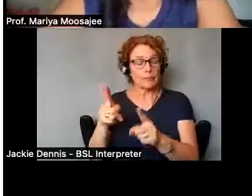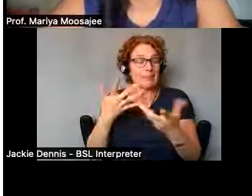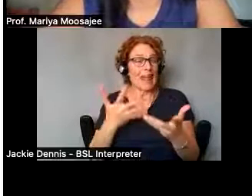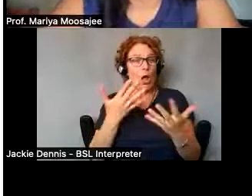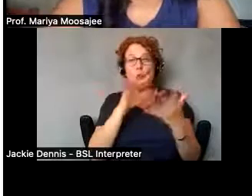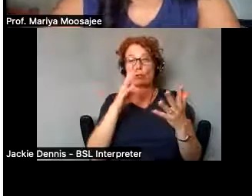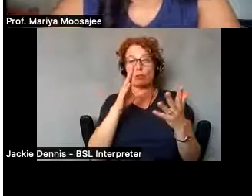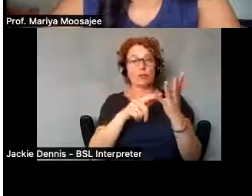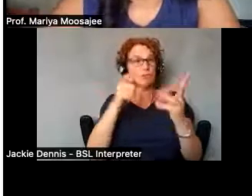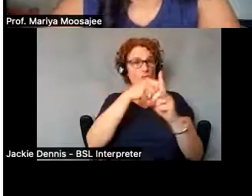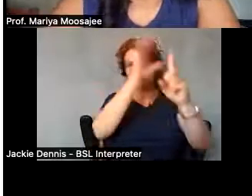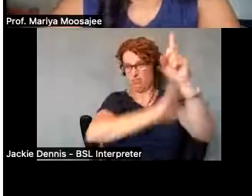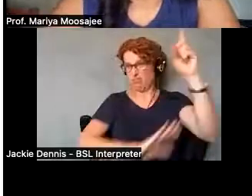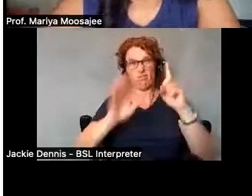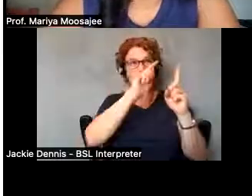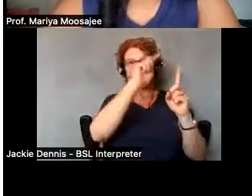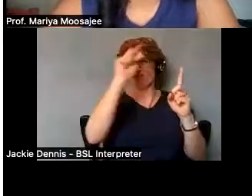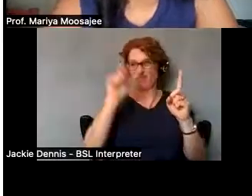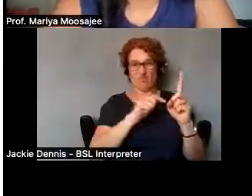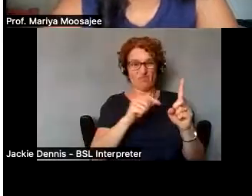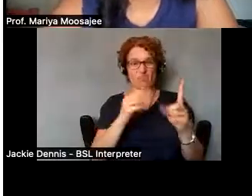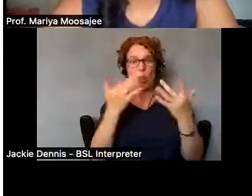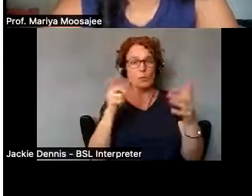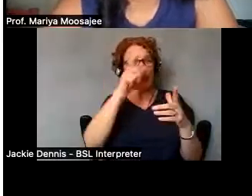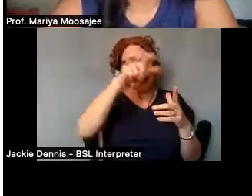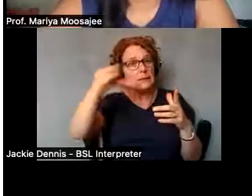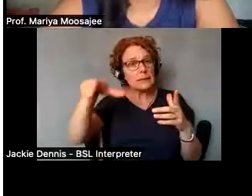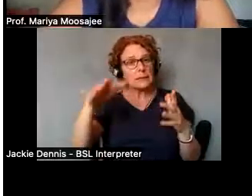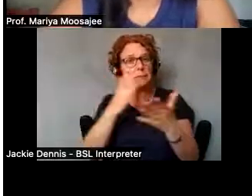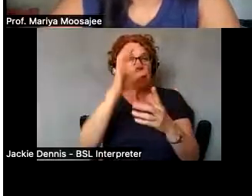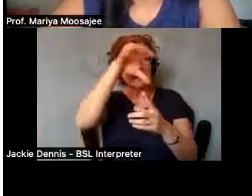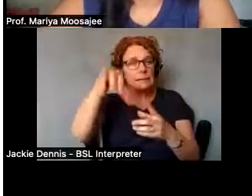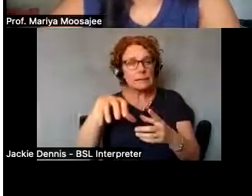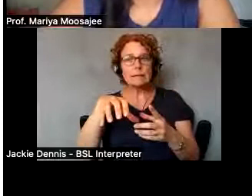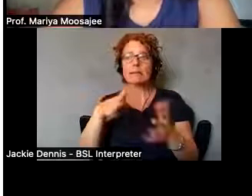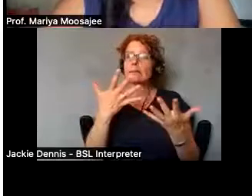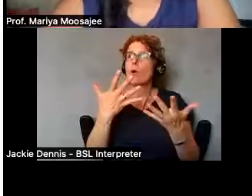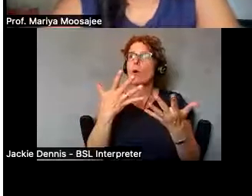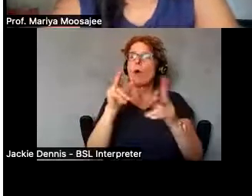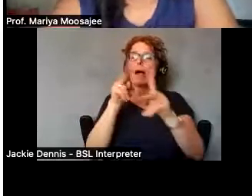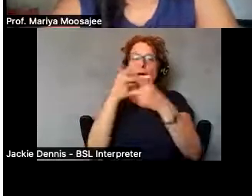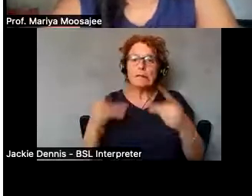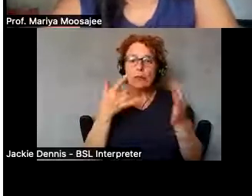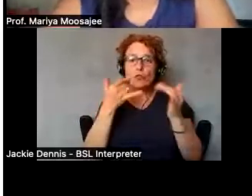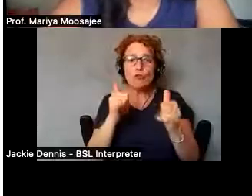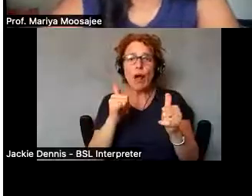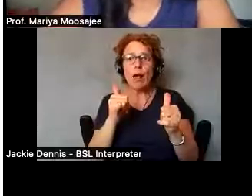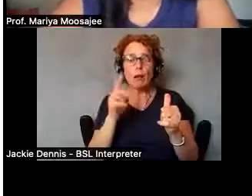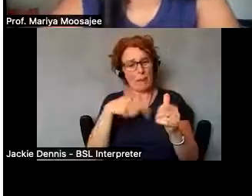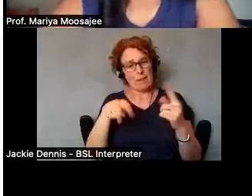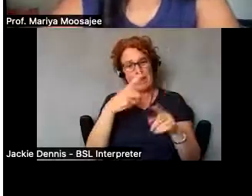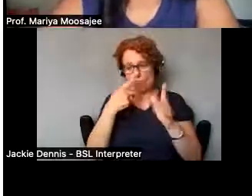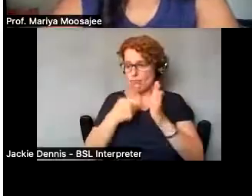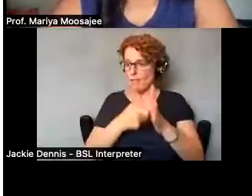the UK that are sites for international trials. They may be able to refer you more